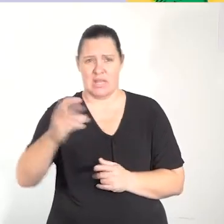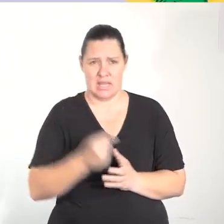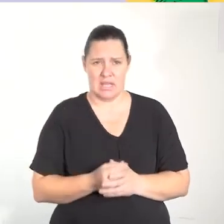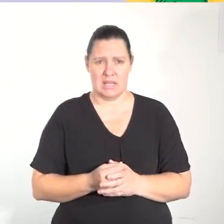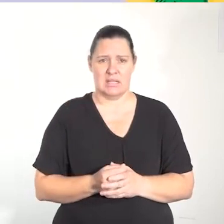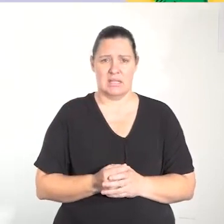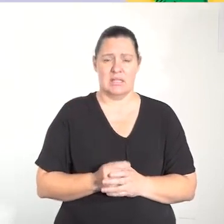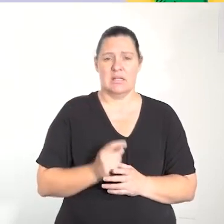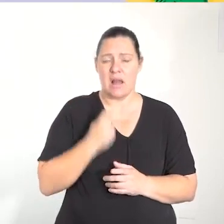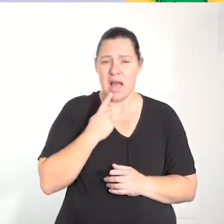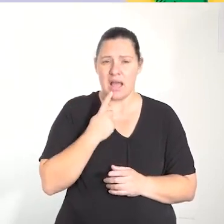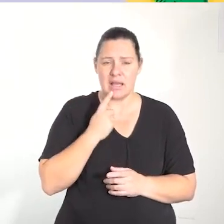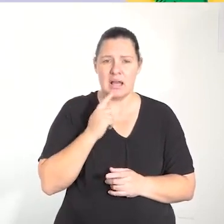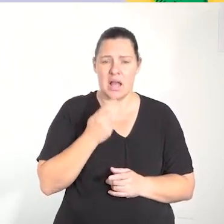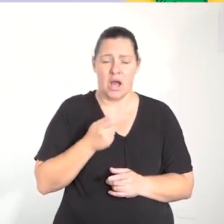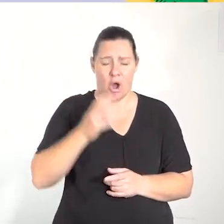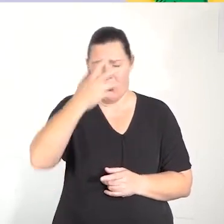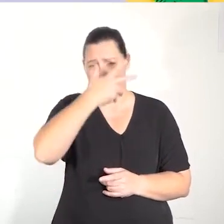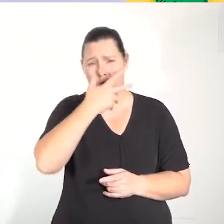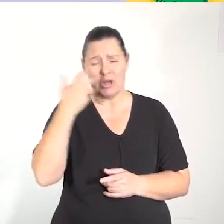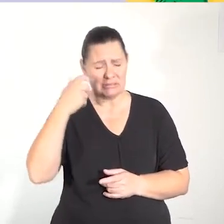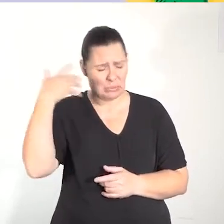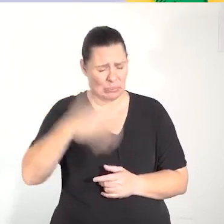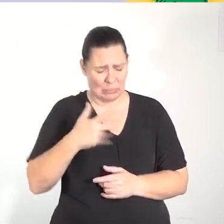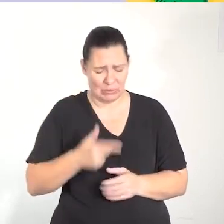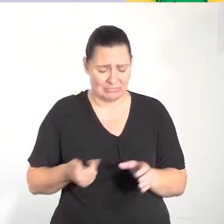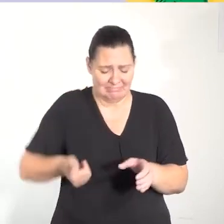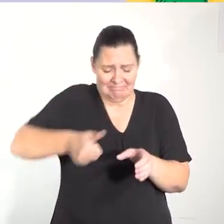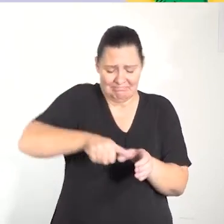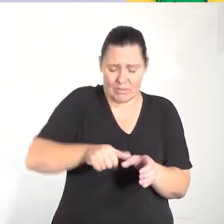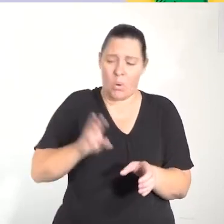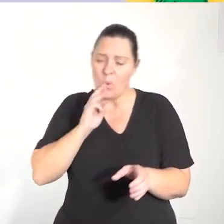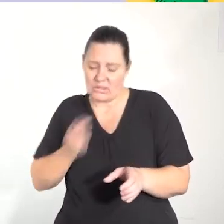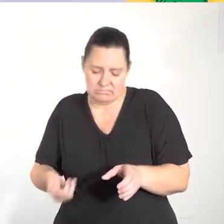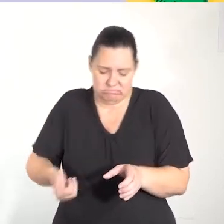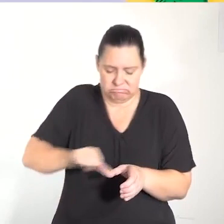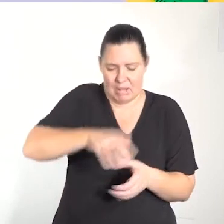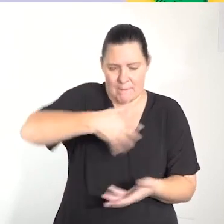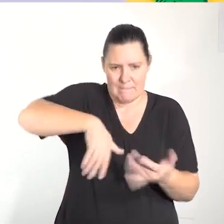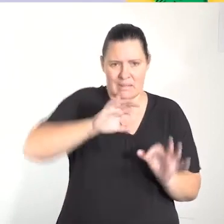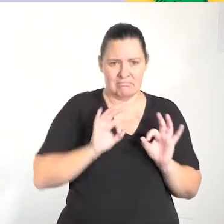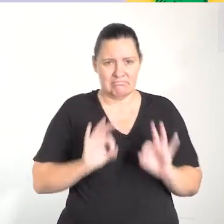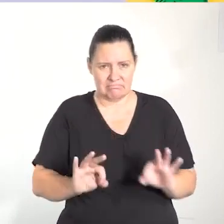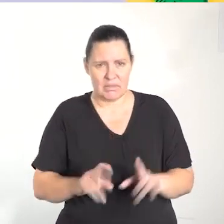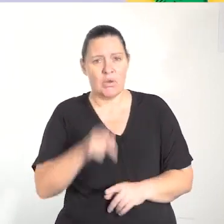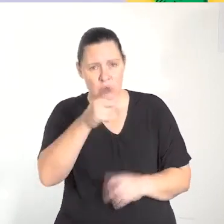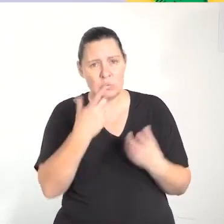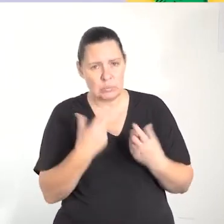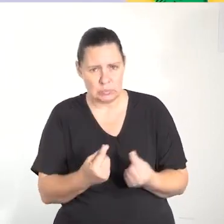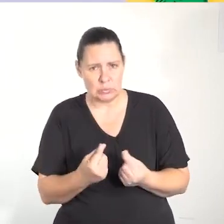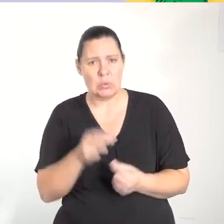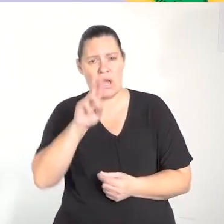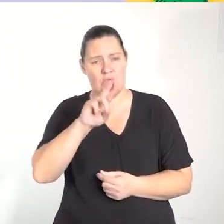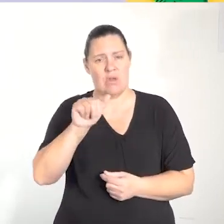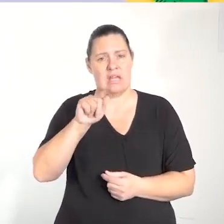are mixing your sweet juice during this hot weather and diluting it with water to get the taste just right, you are